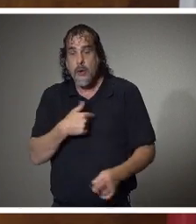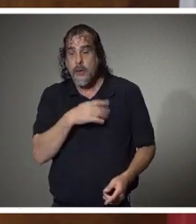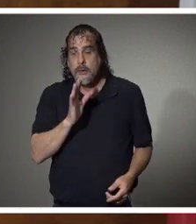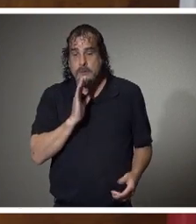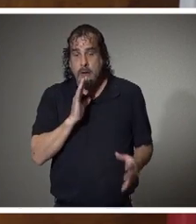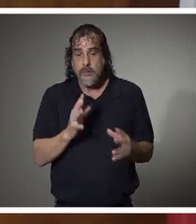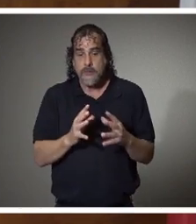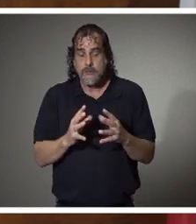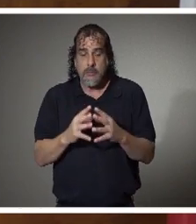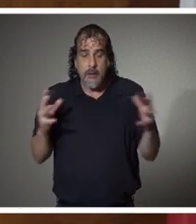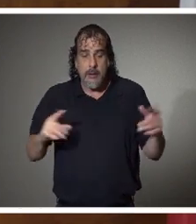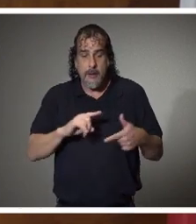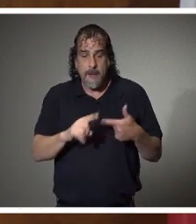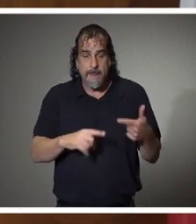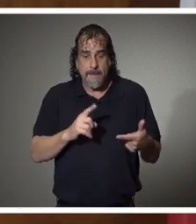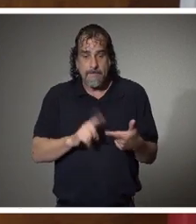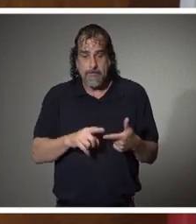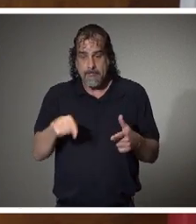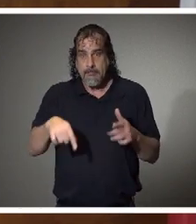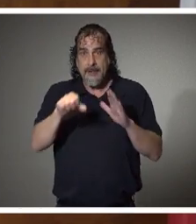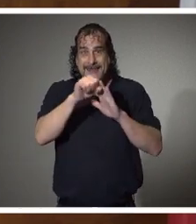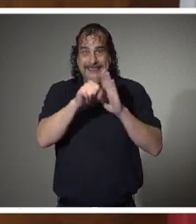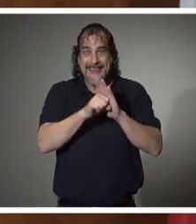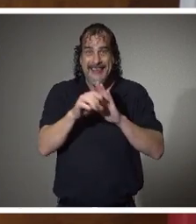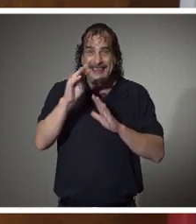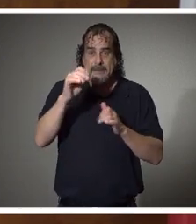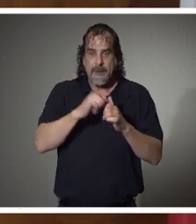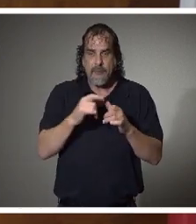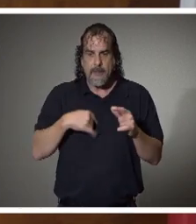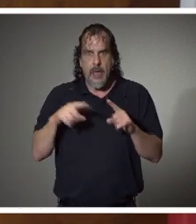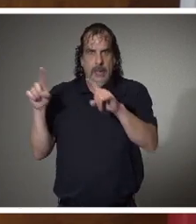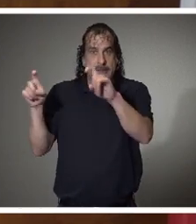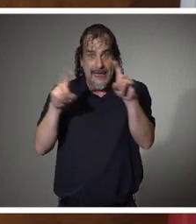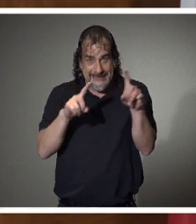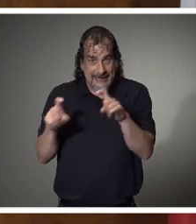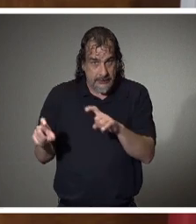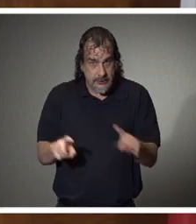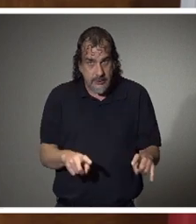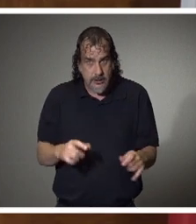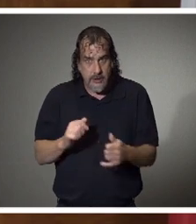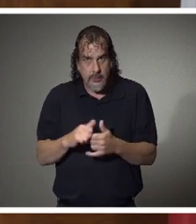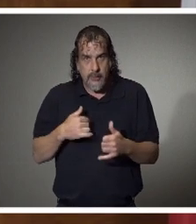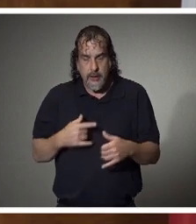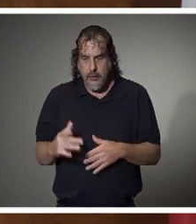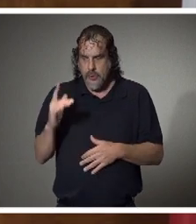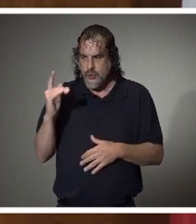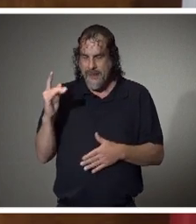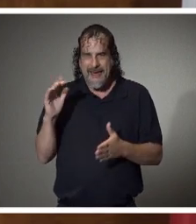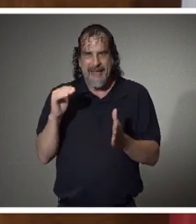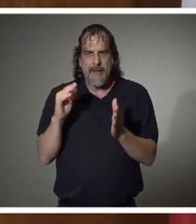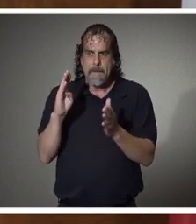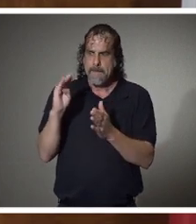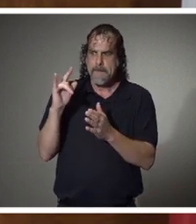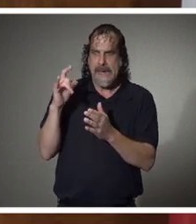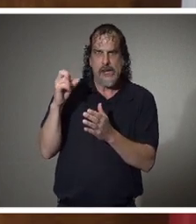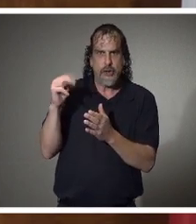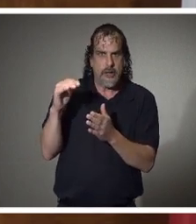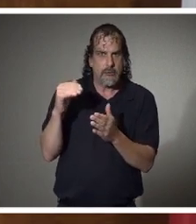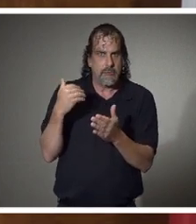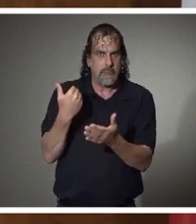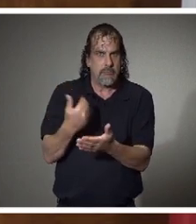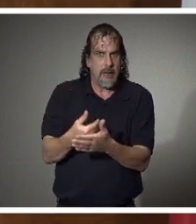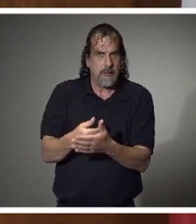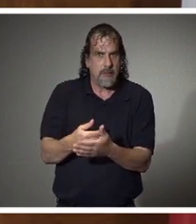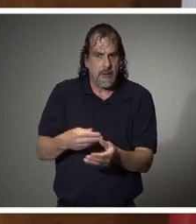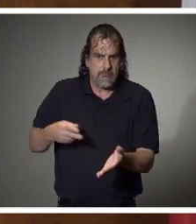how good the state of Mississippi has done from a testing perspective. There was $25 billion in the most recent bill that